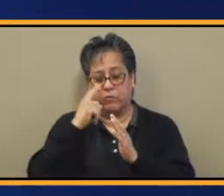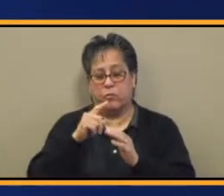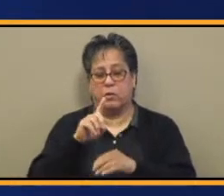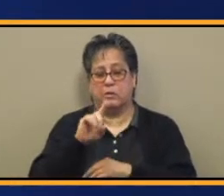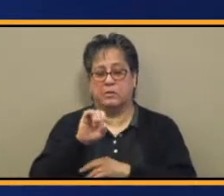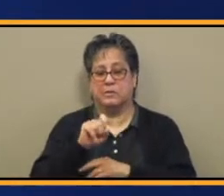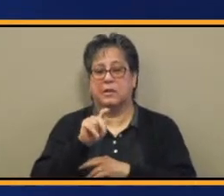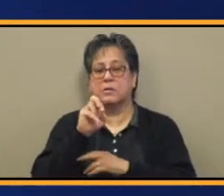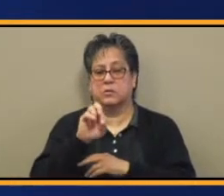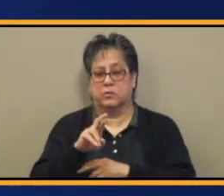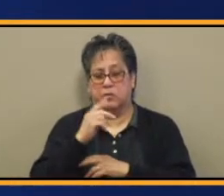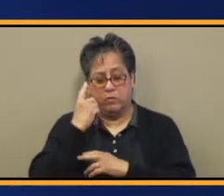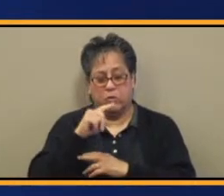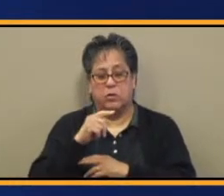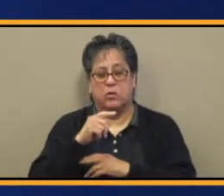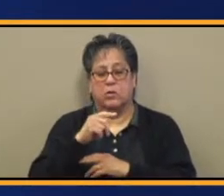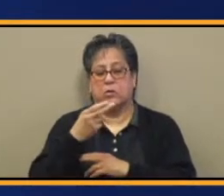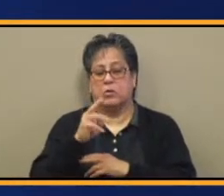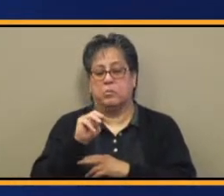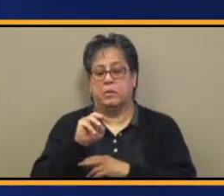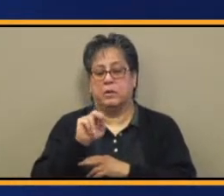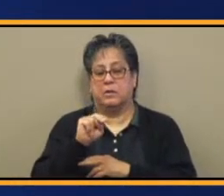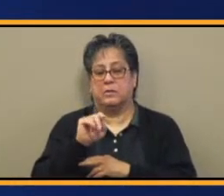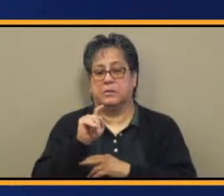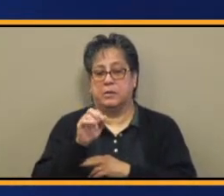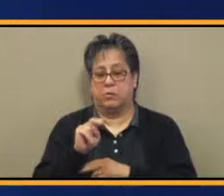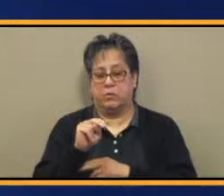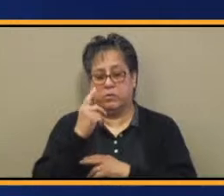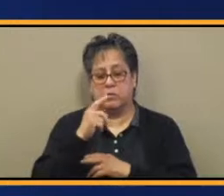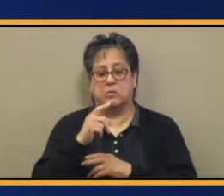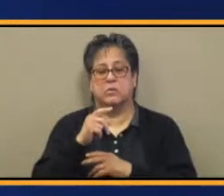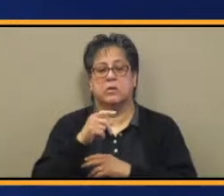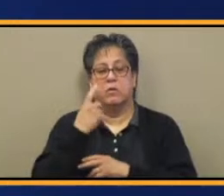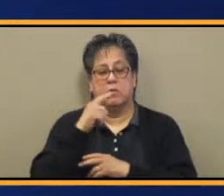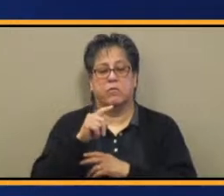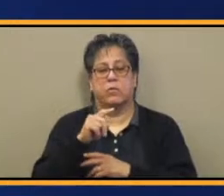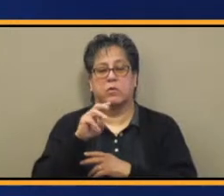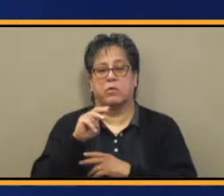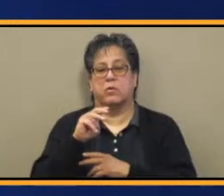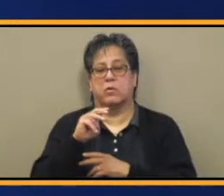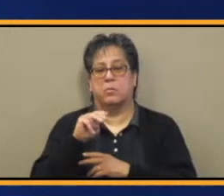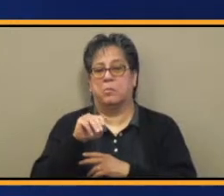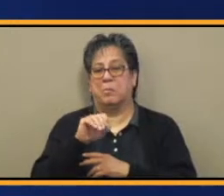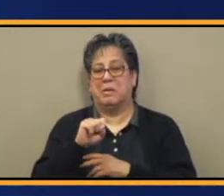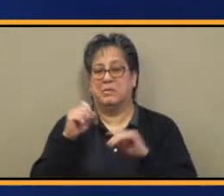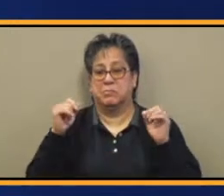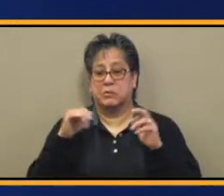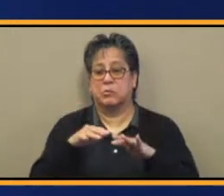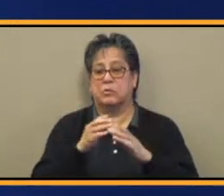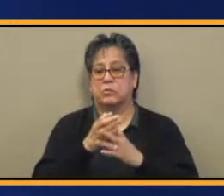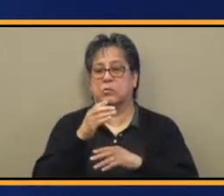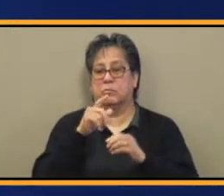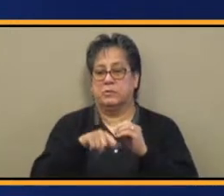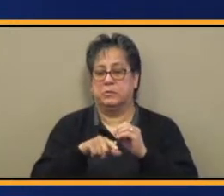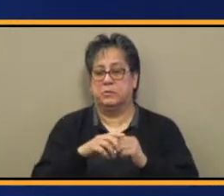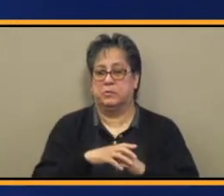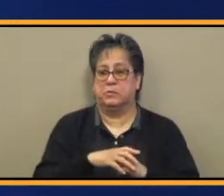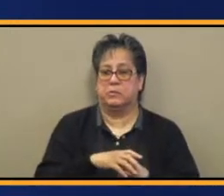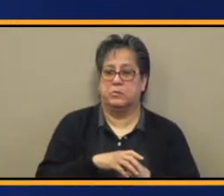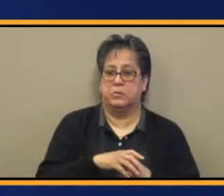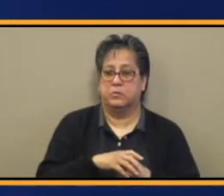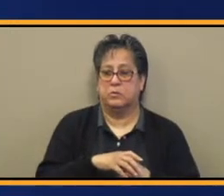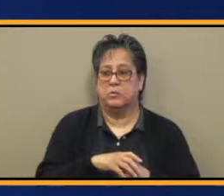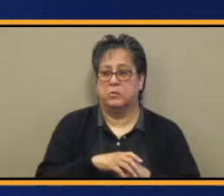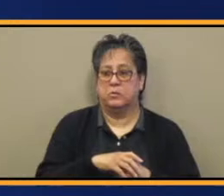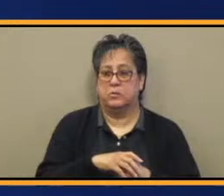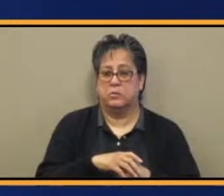disaster declaration due to a humanitarian, security, and economic crisis resulting from mass migration waves through El Paso.